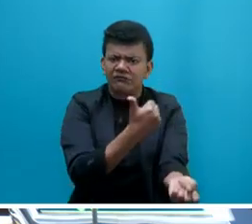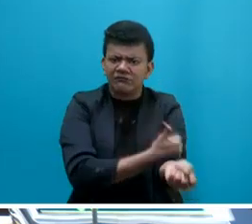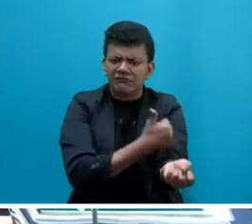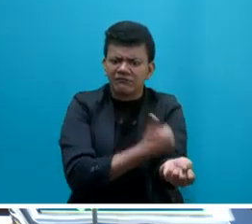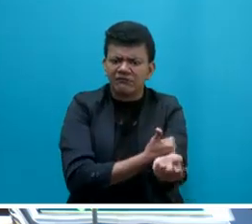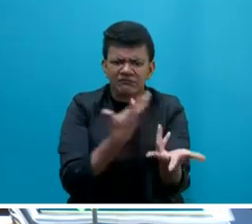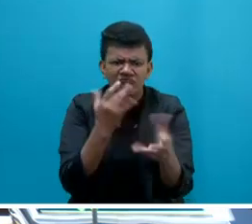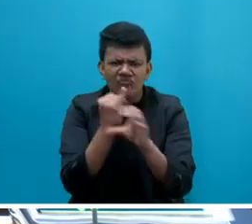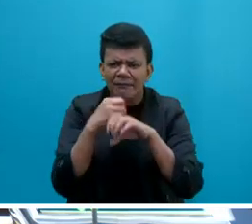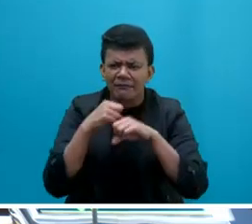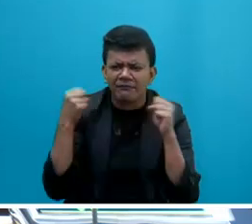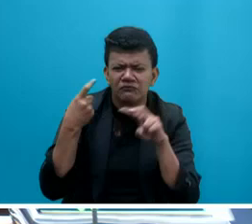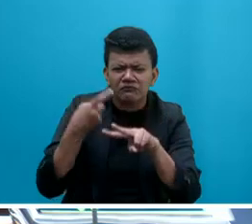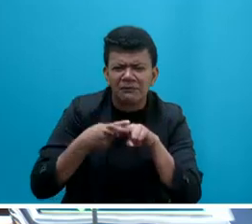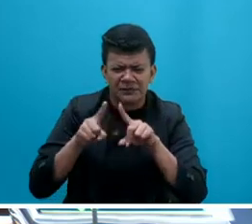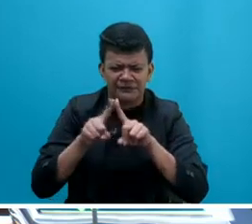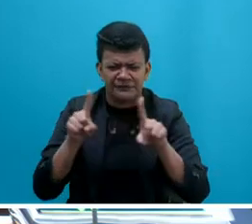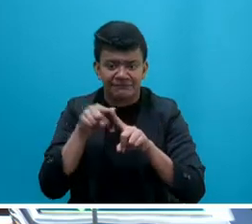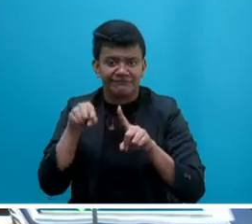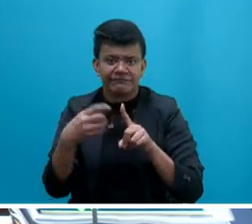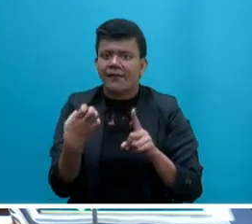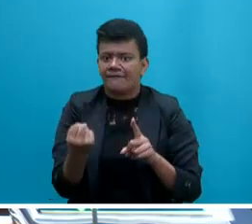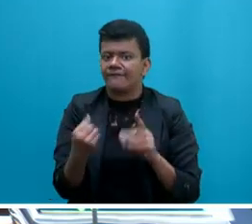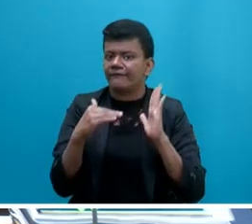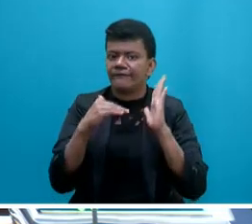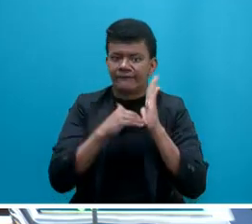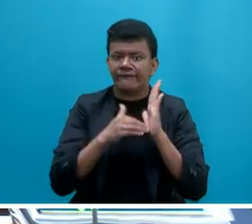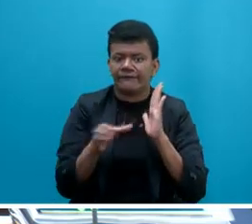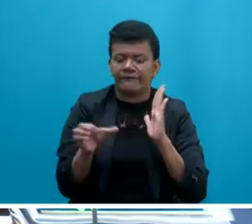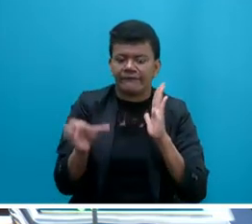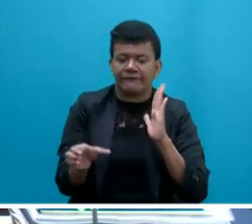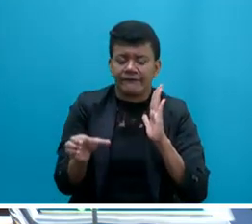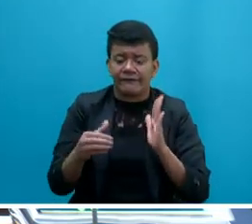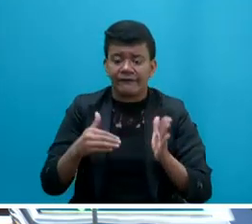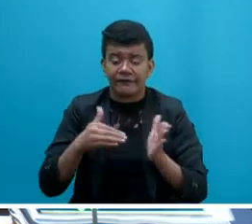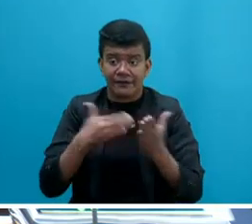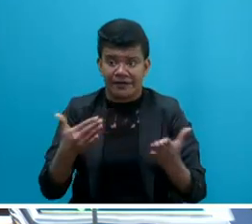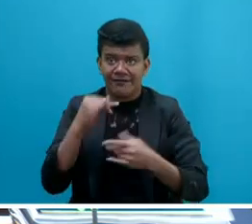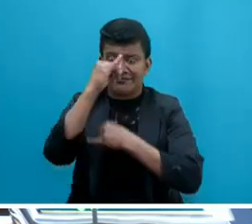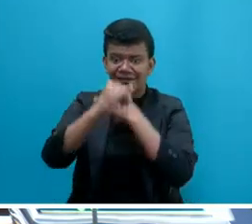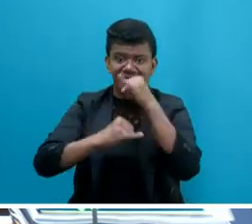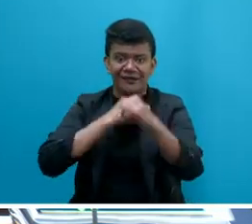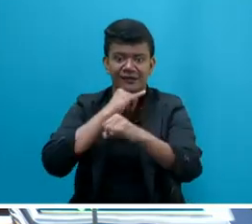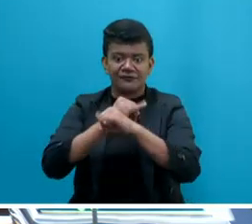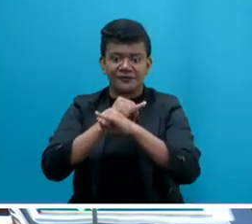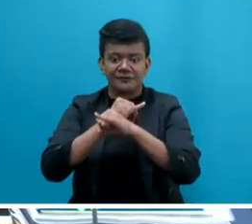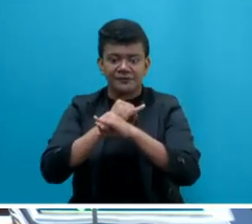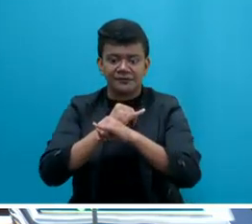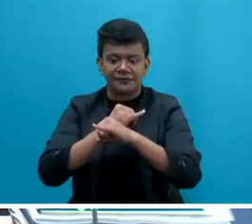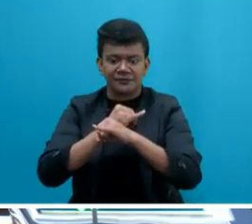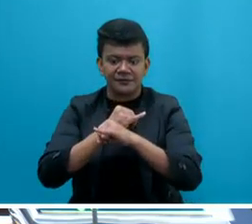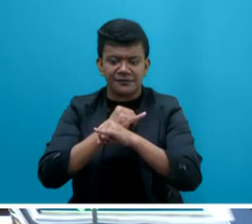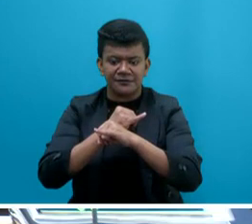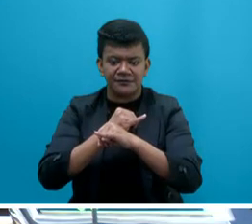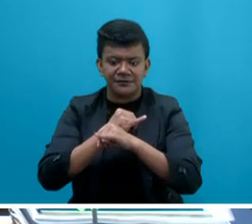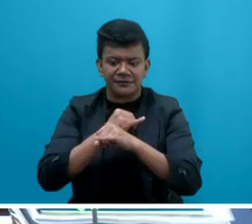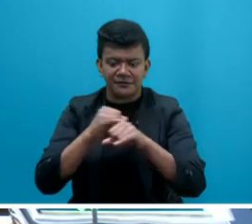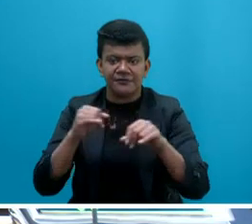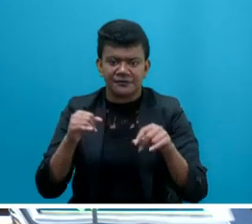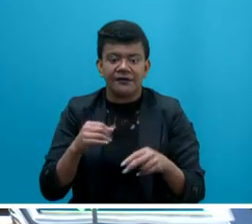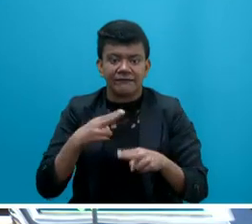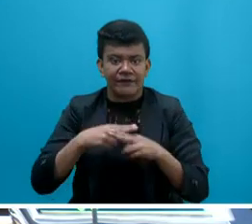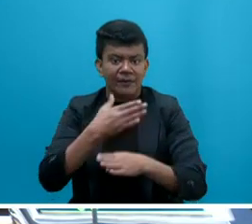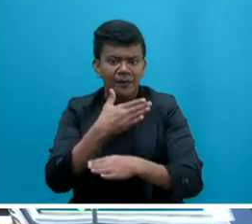Trafficking in Persons. Aligning ourselves to these international frameworks ensures that we meet our challenges